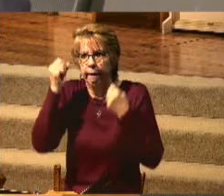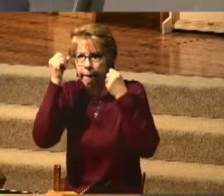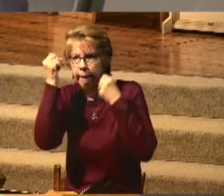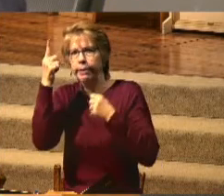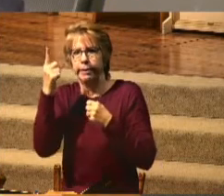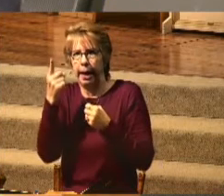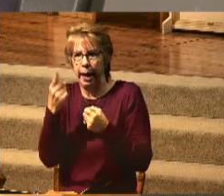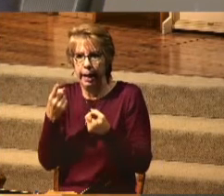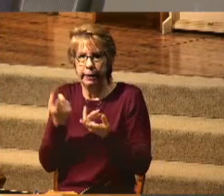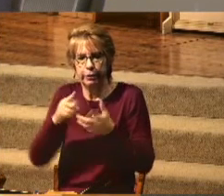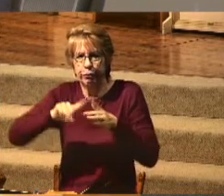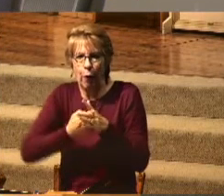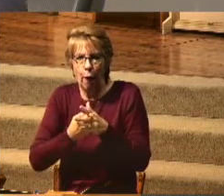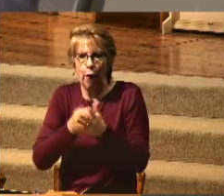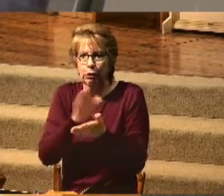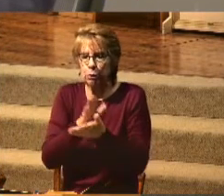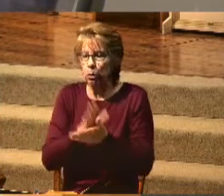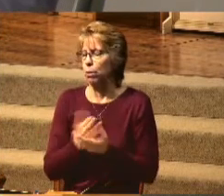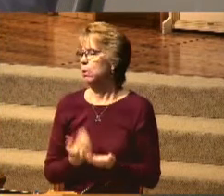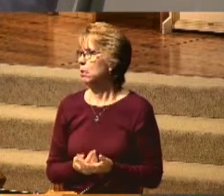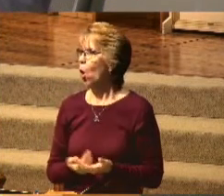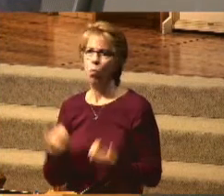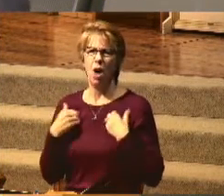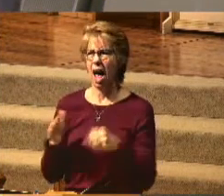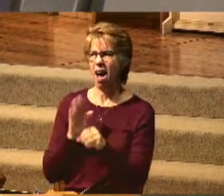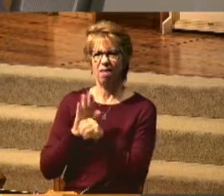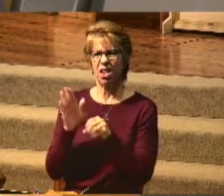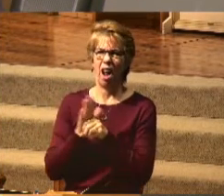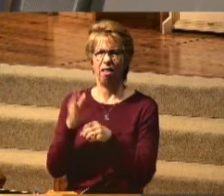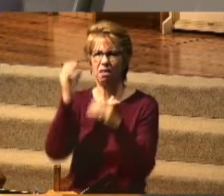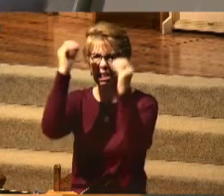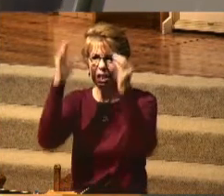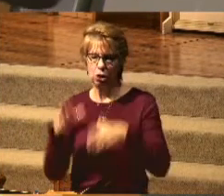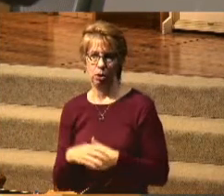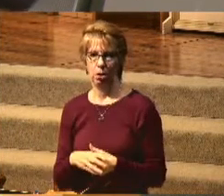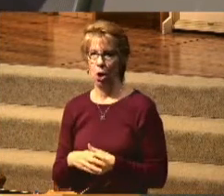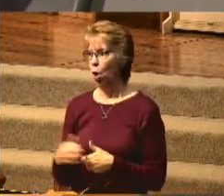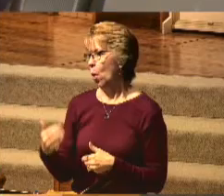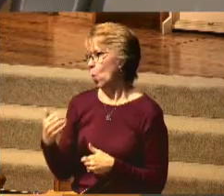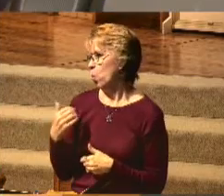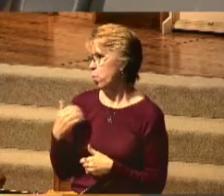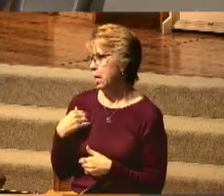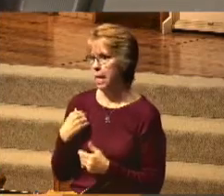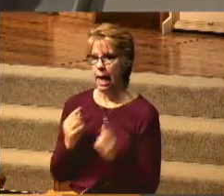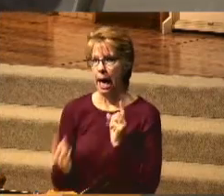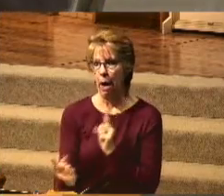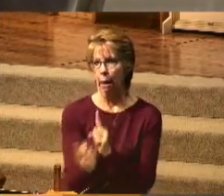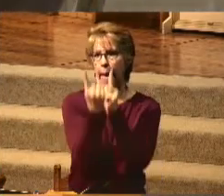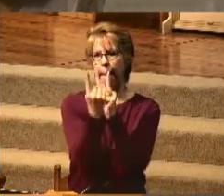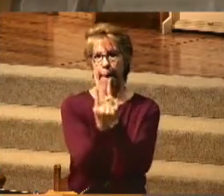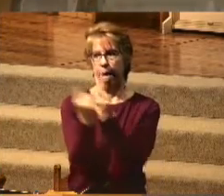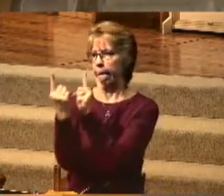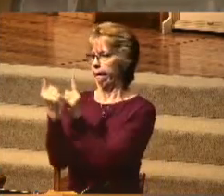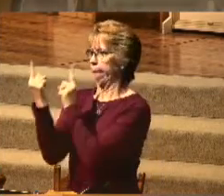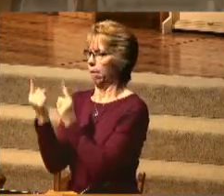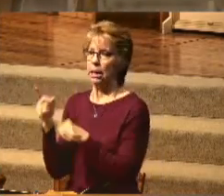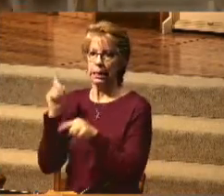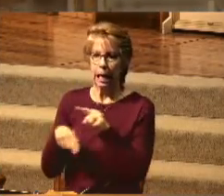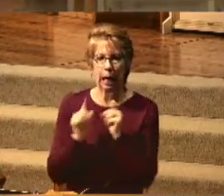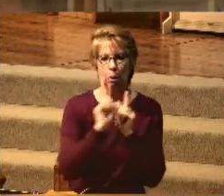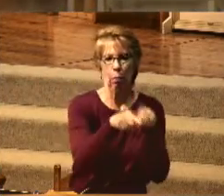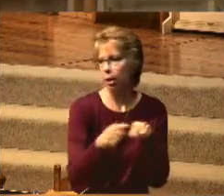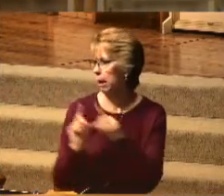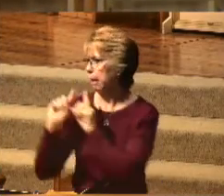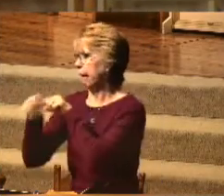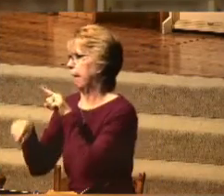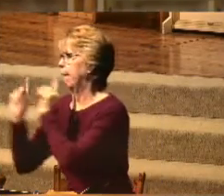at all? Well, we don't have enough teachers, or we can't look face to face, and you can't go here and you can't